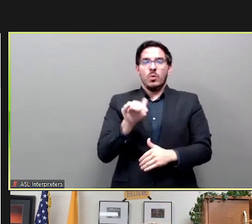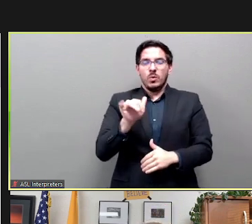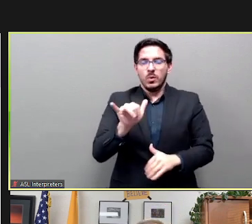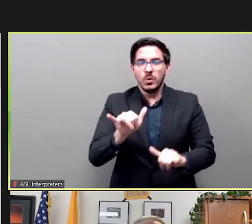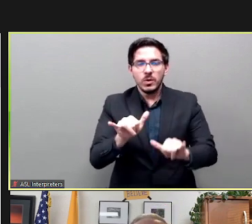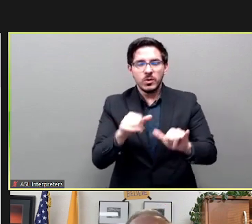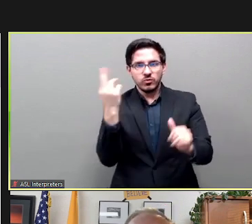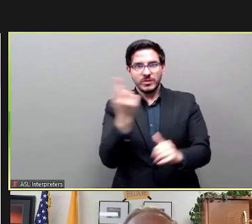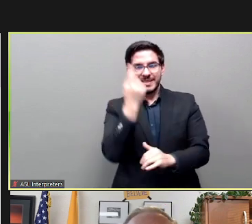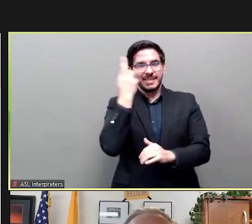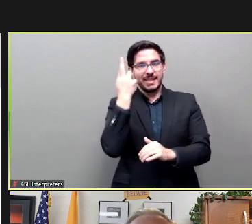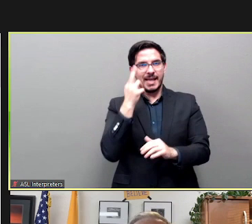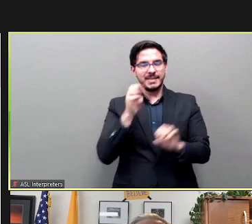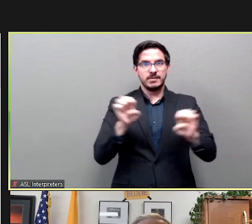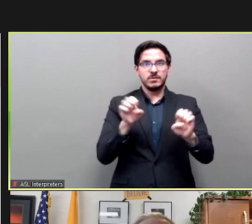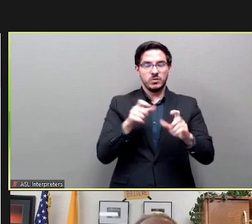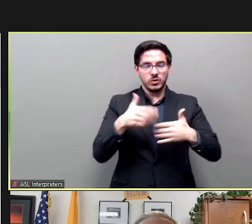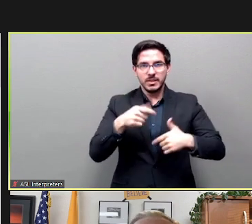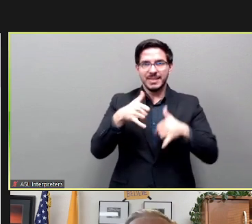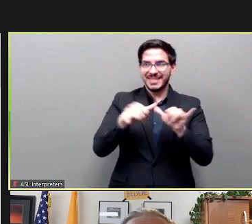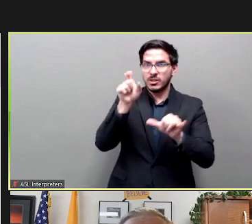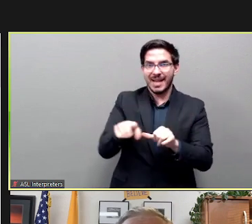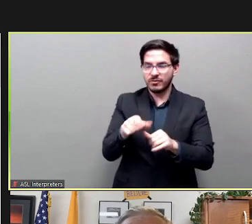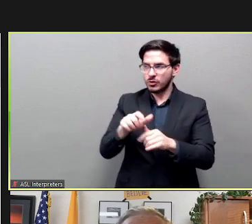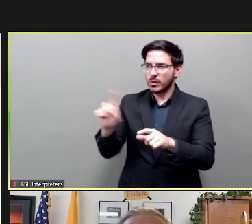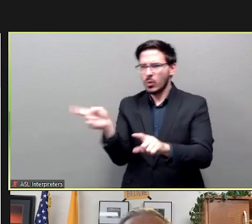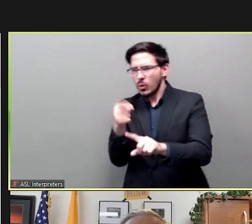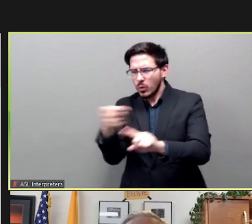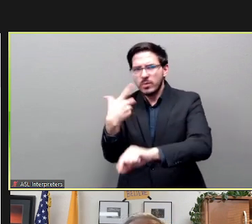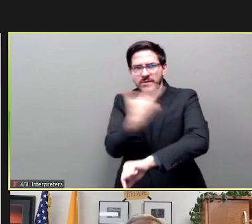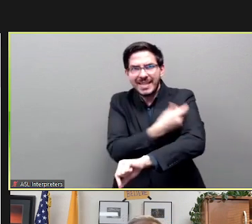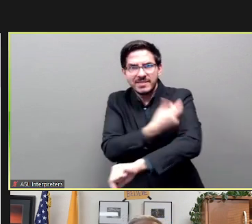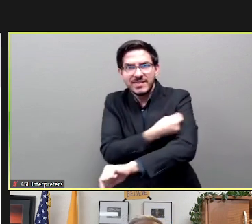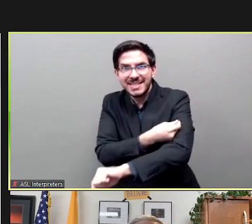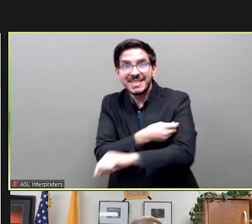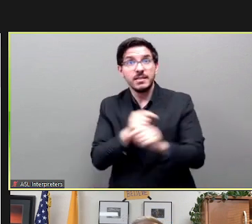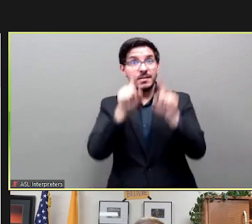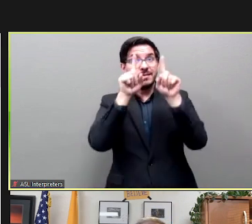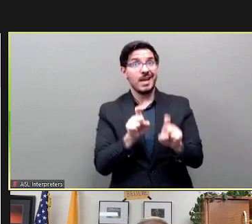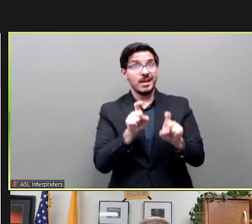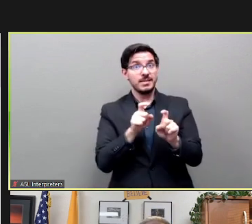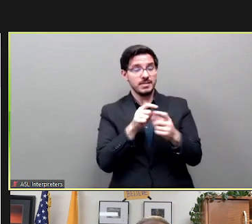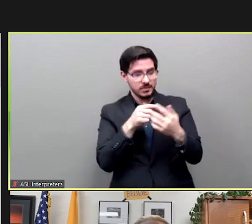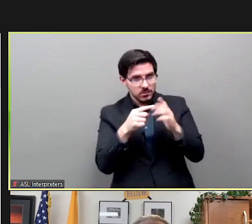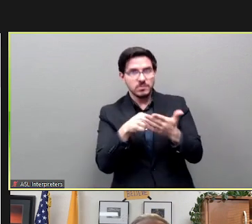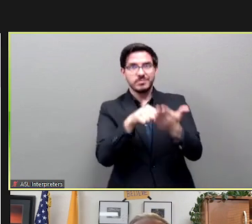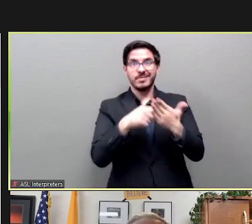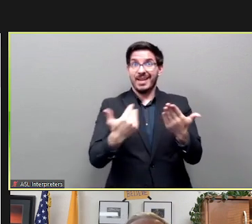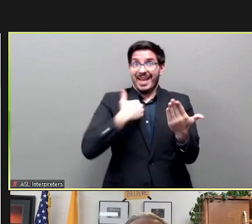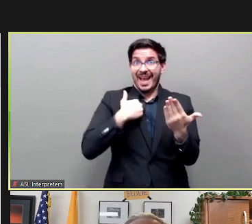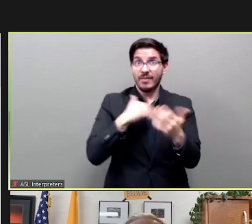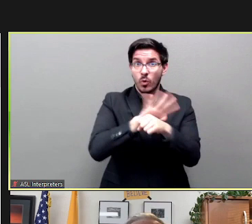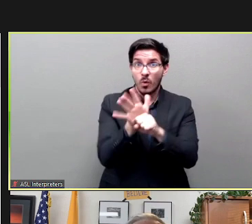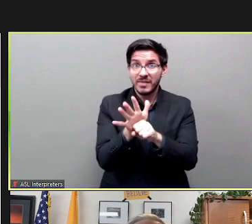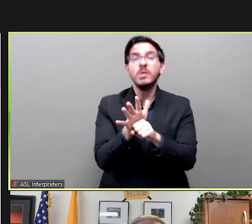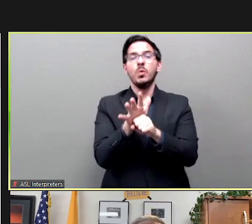getting access to vaccines and also to treatments should you test positive for coronavirus. Next slide, please.